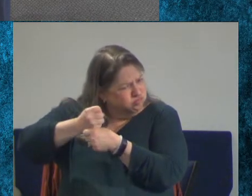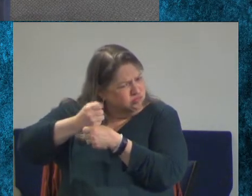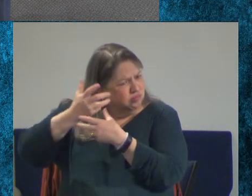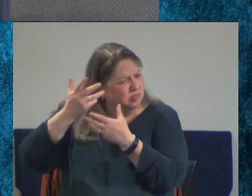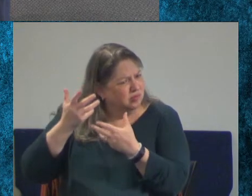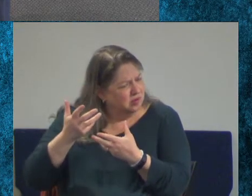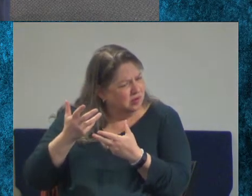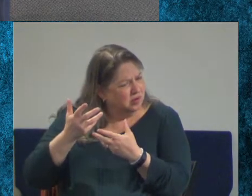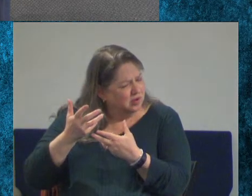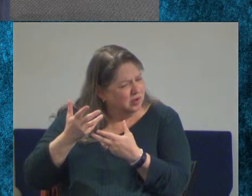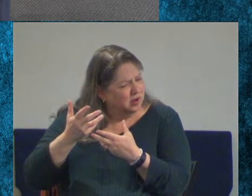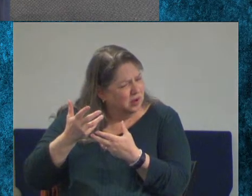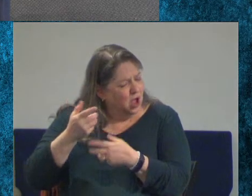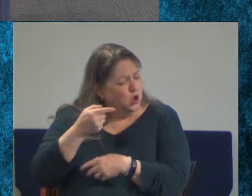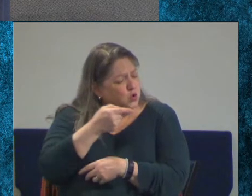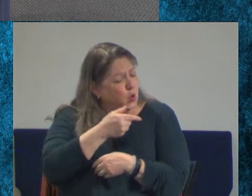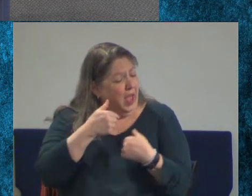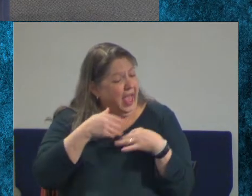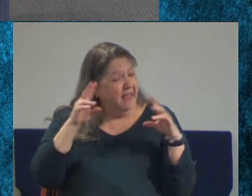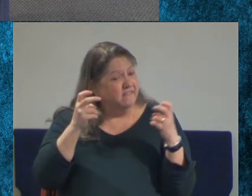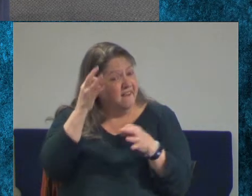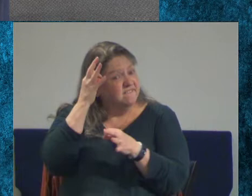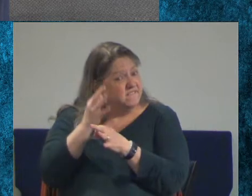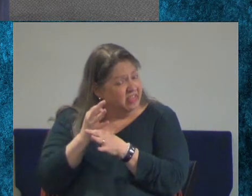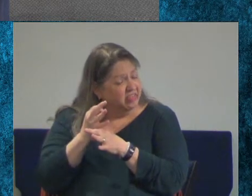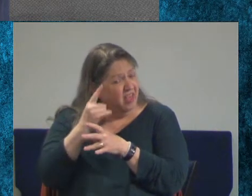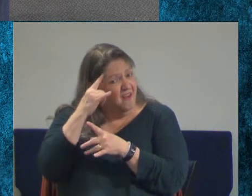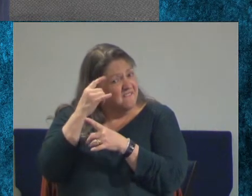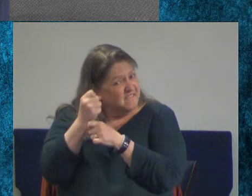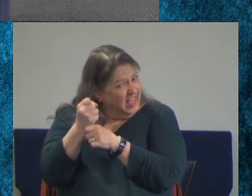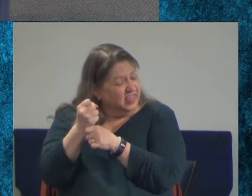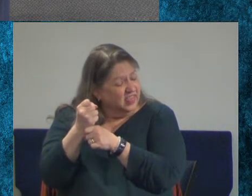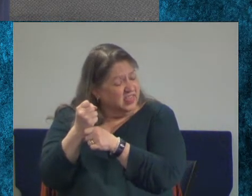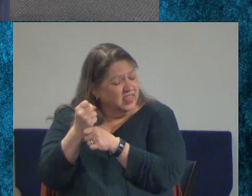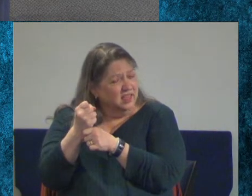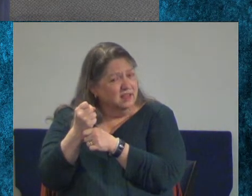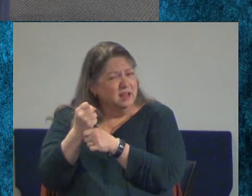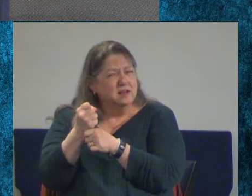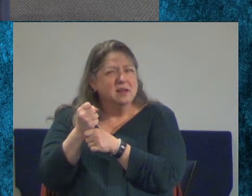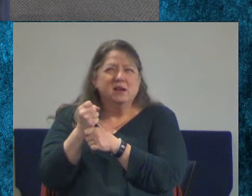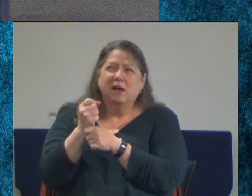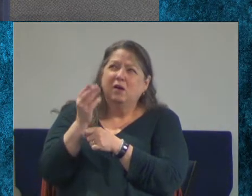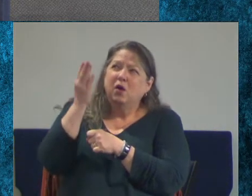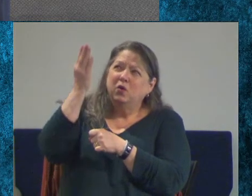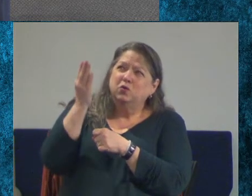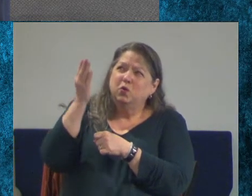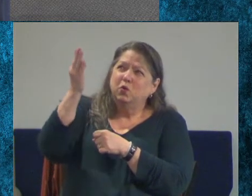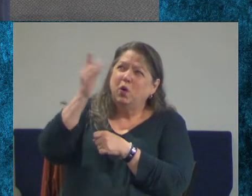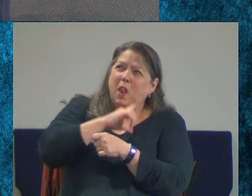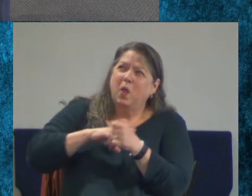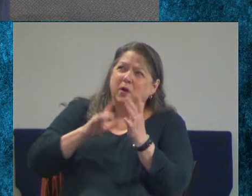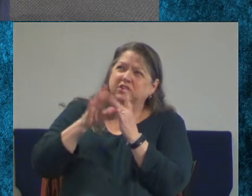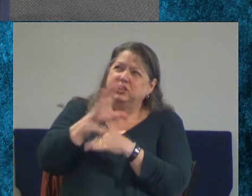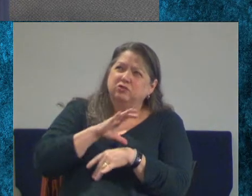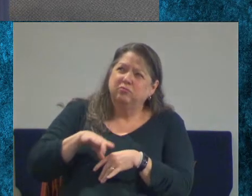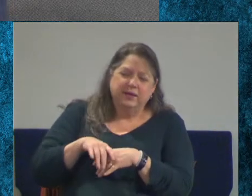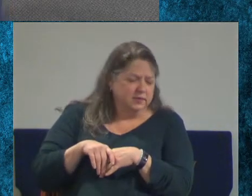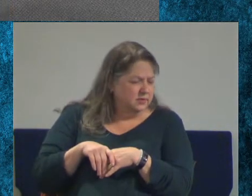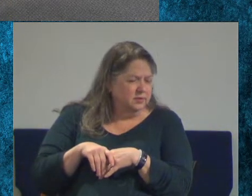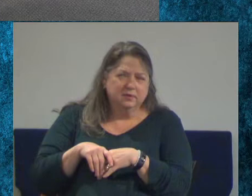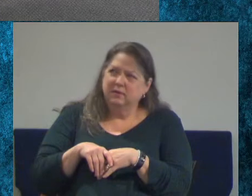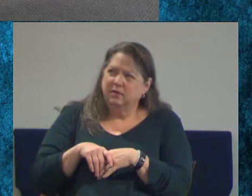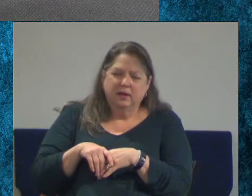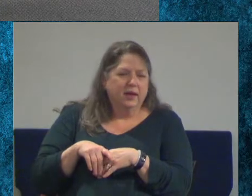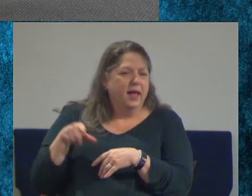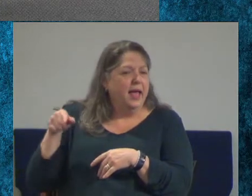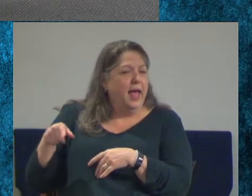saints, but that you have faith toward the Lord Jesus Christ. Notice again that he wraps